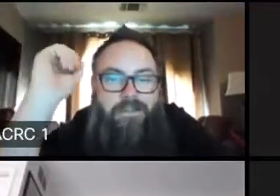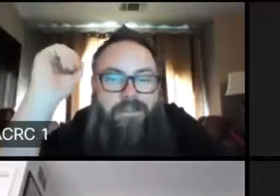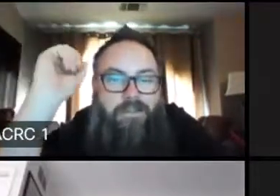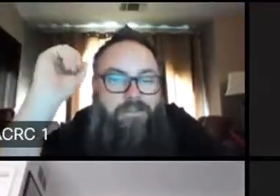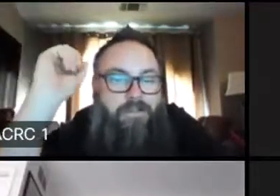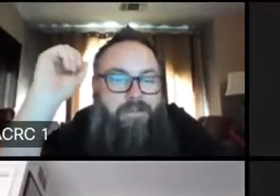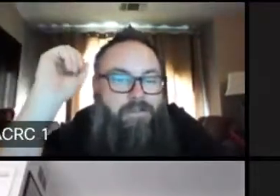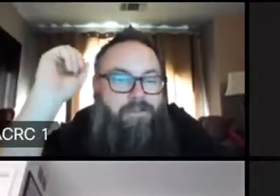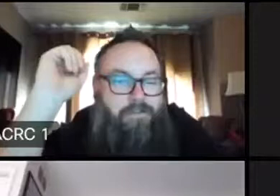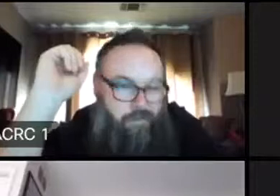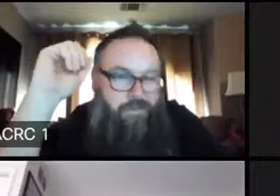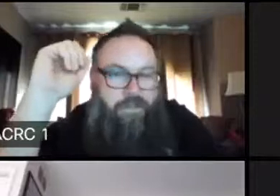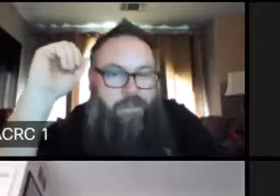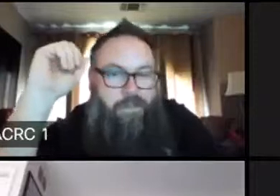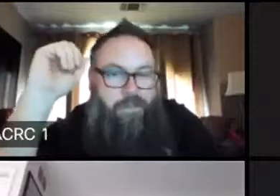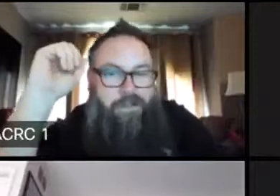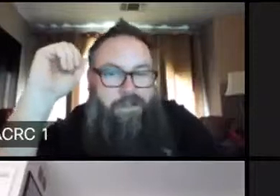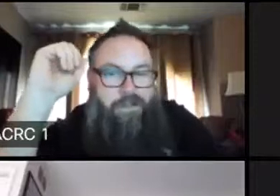And